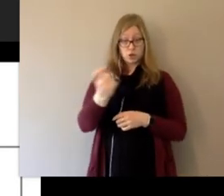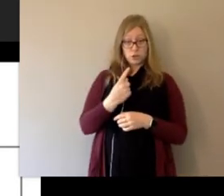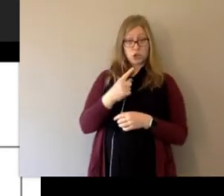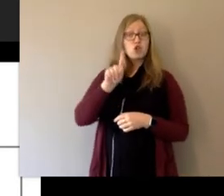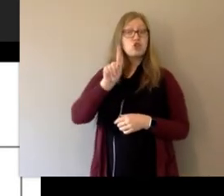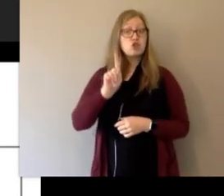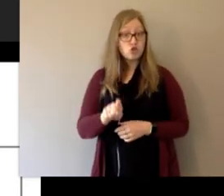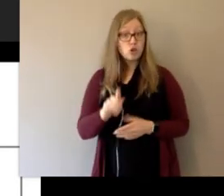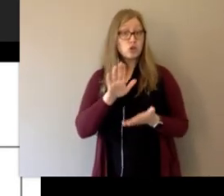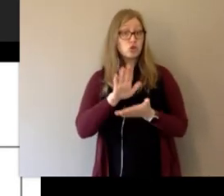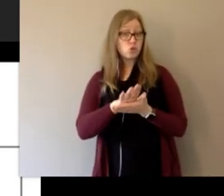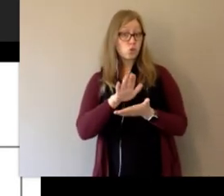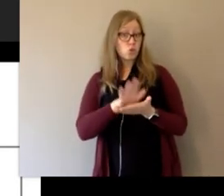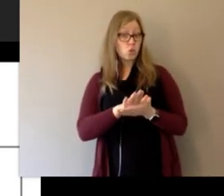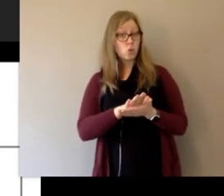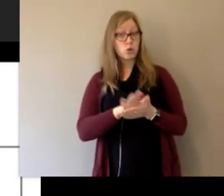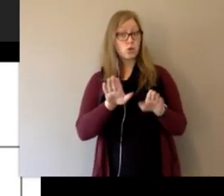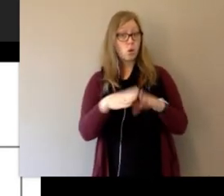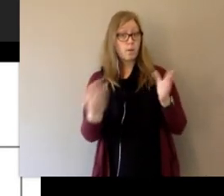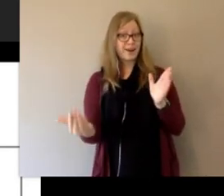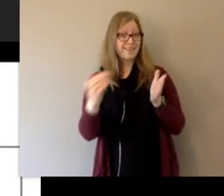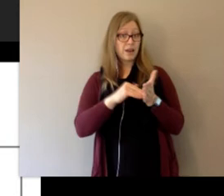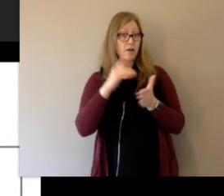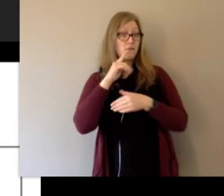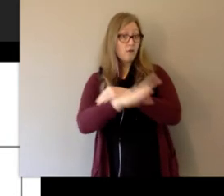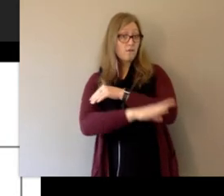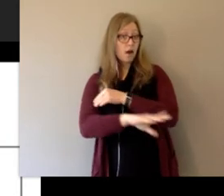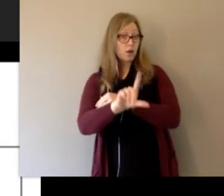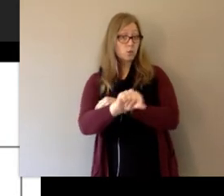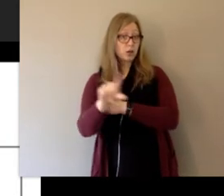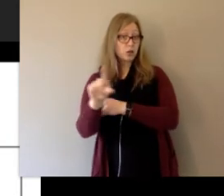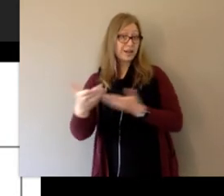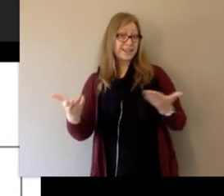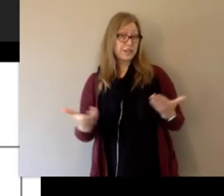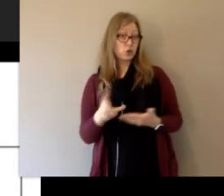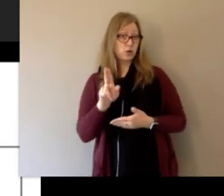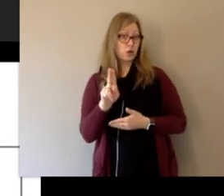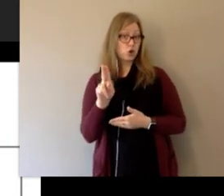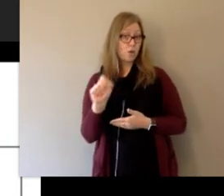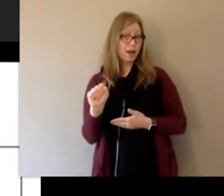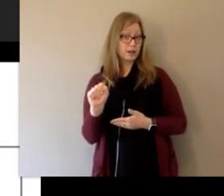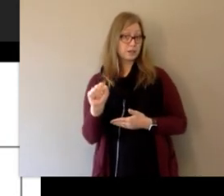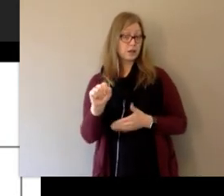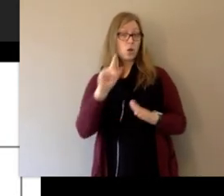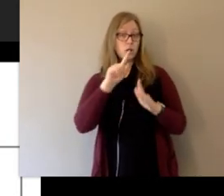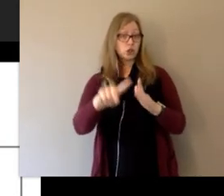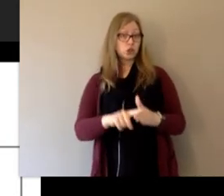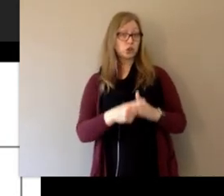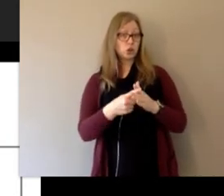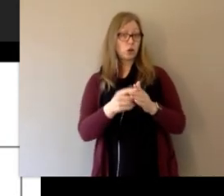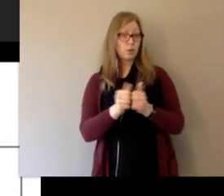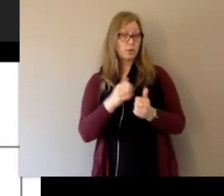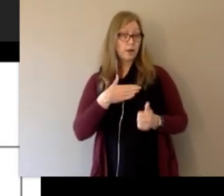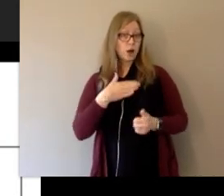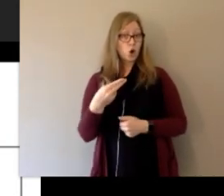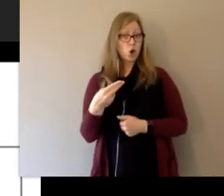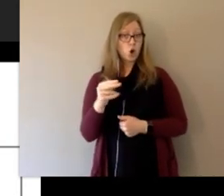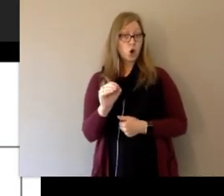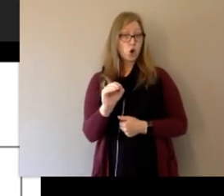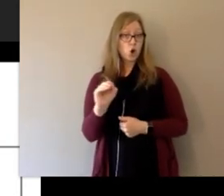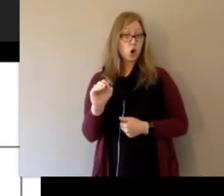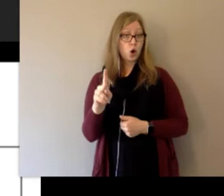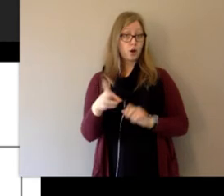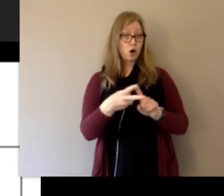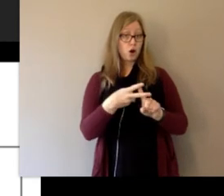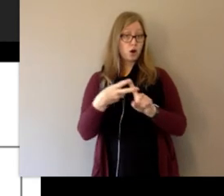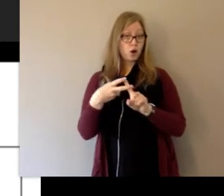the fall 2020? So, I'm going to begin with my hook, which remember that's to grab the attention of